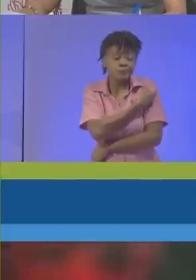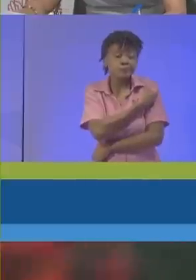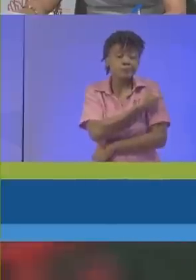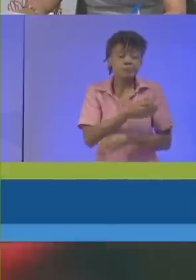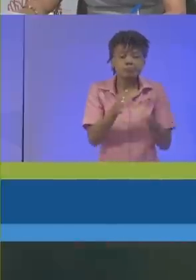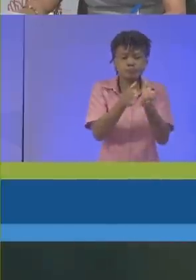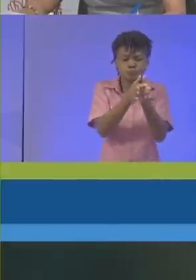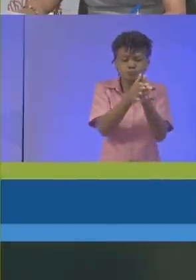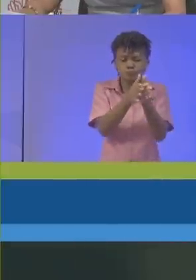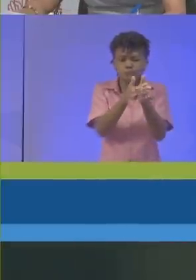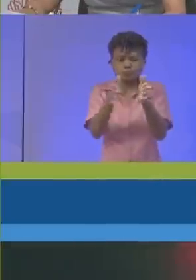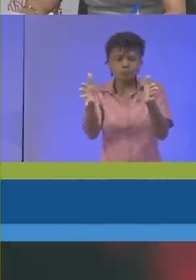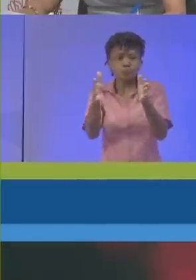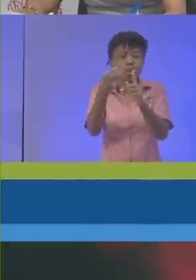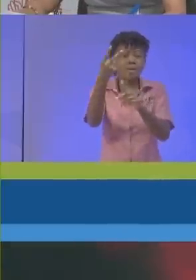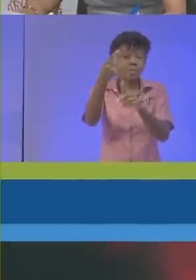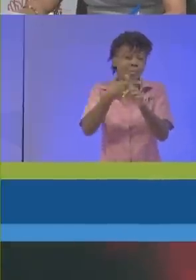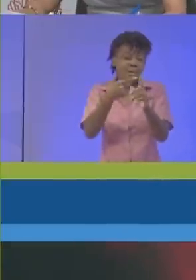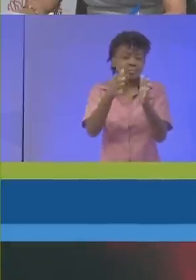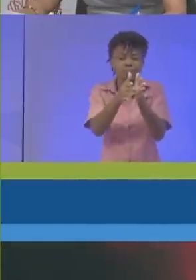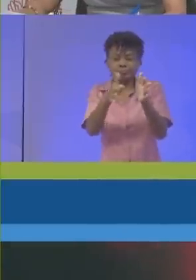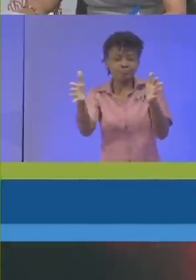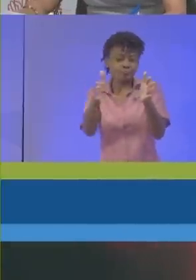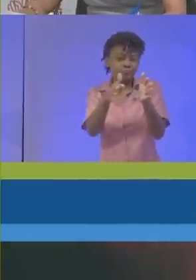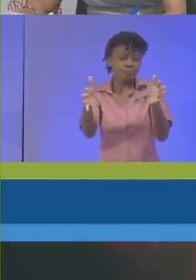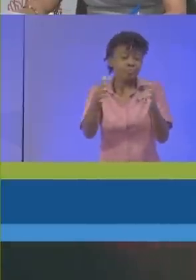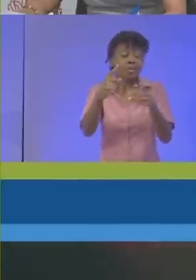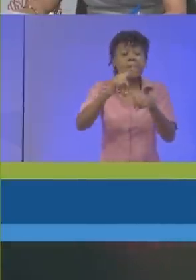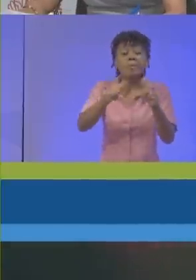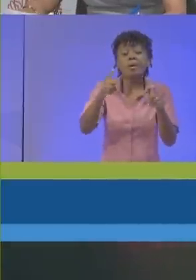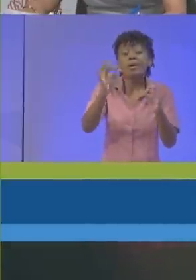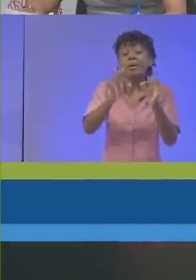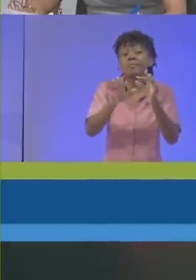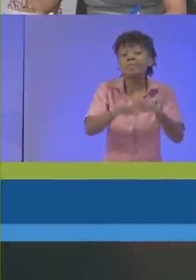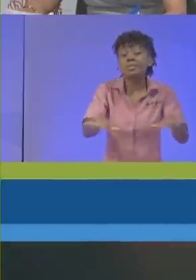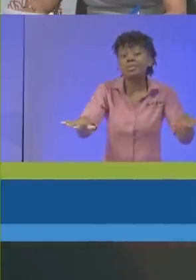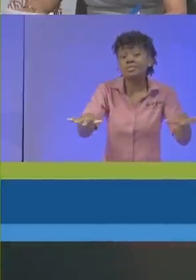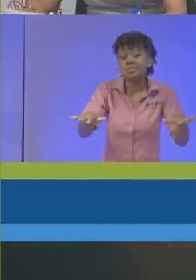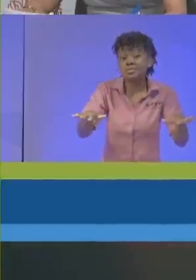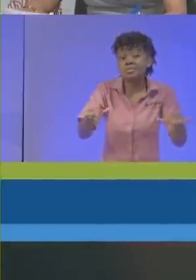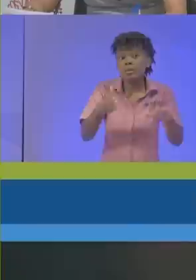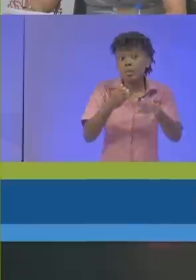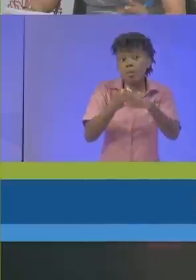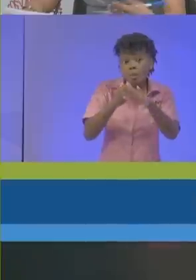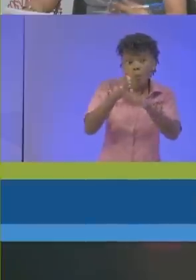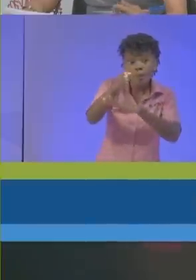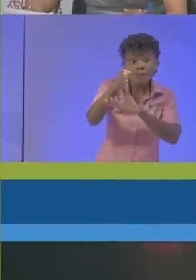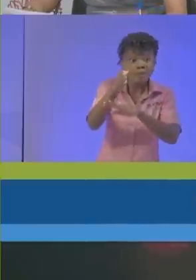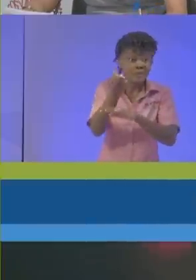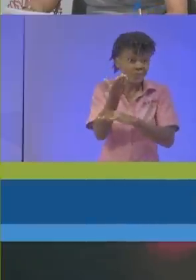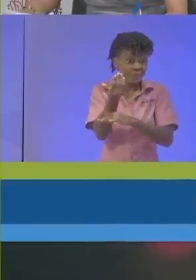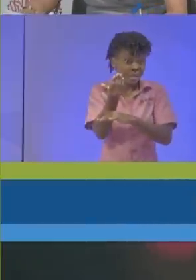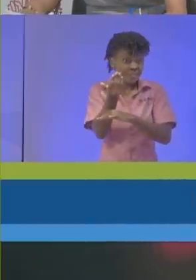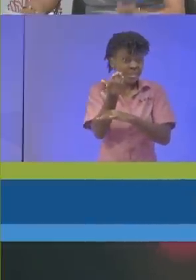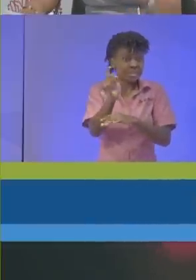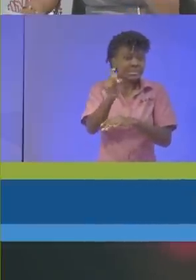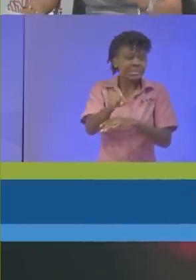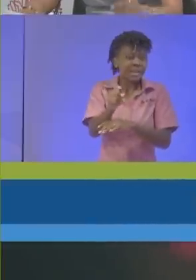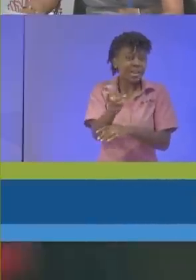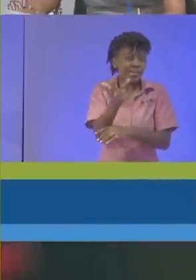the child is over 15, they are then required to have three doses of the vaccines. And if we look at the